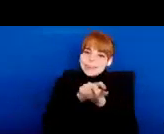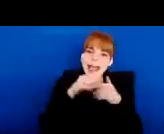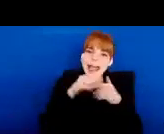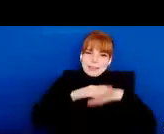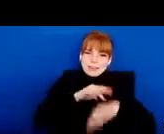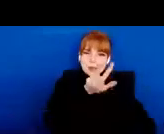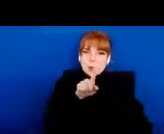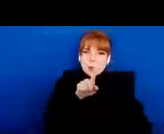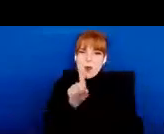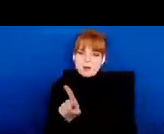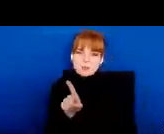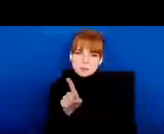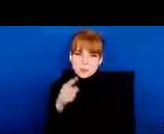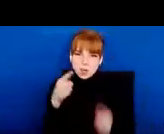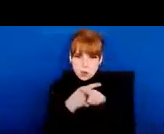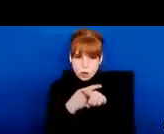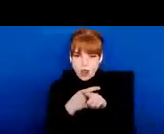with their background.